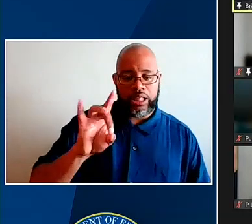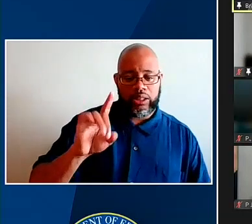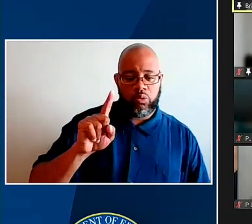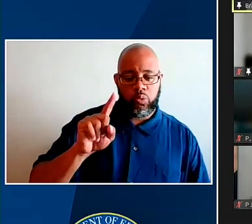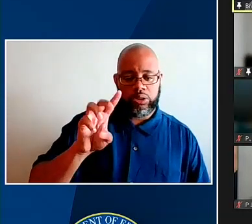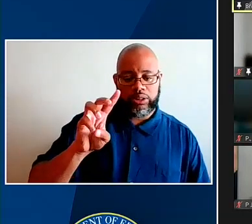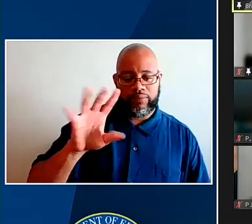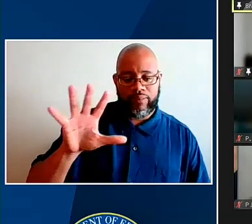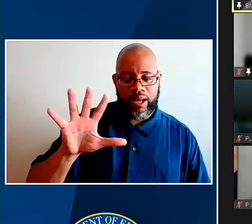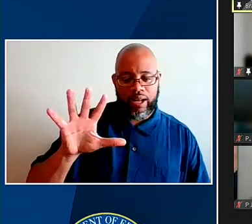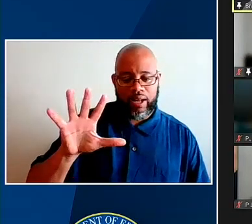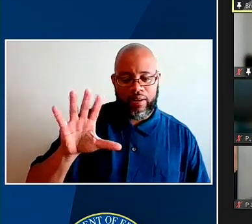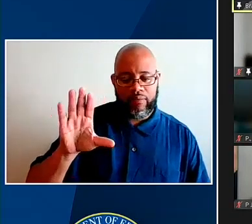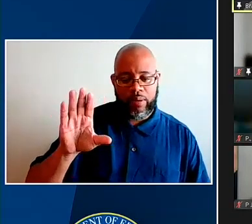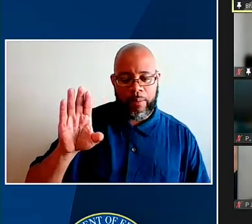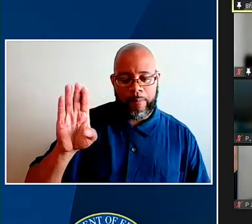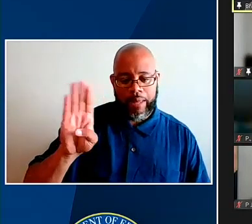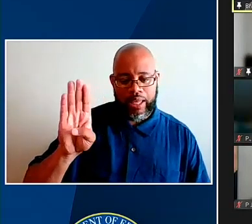668-165B?